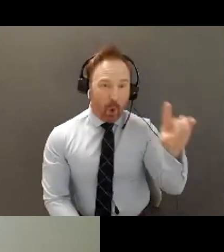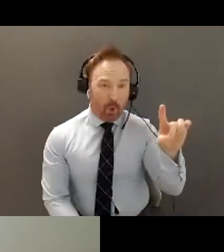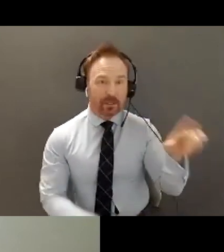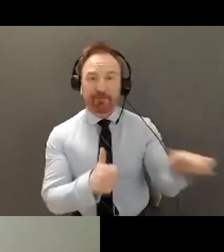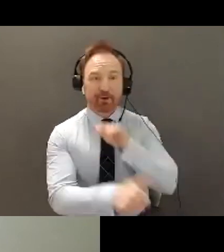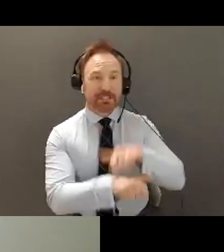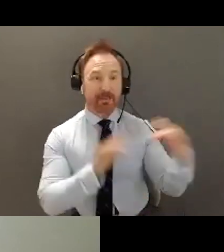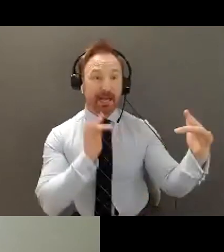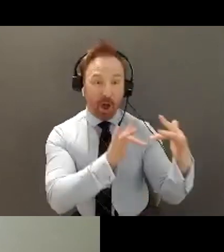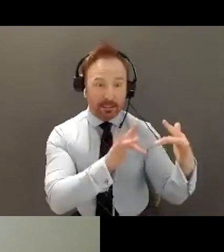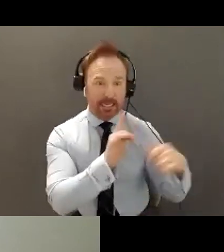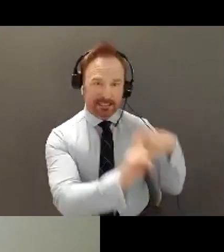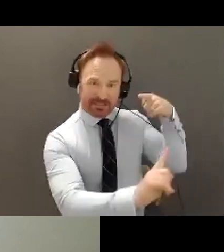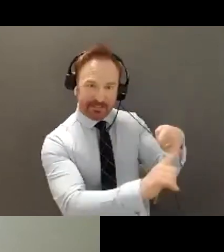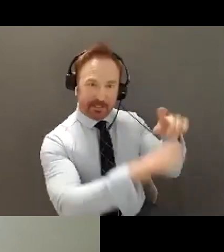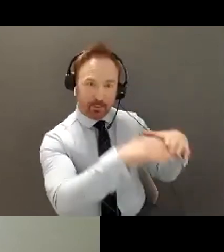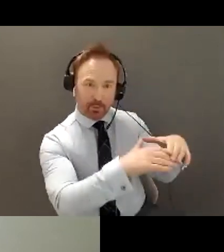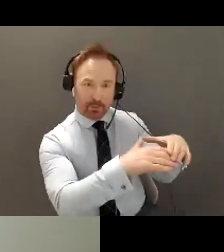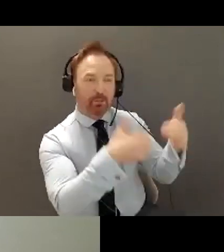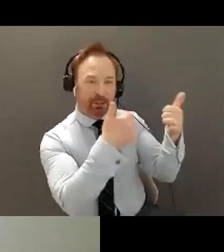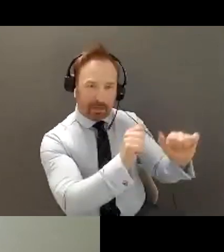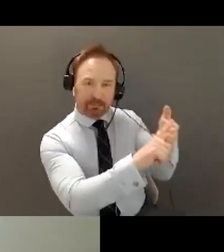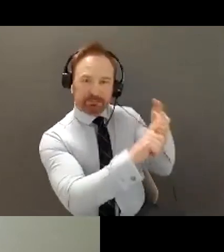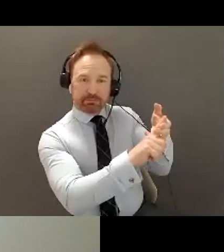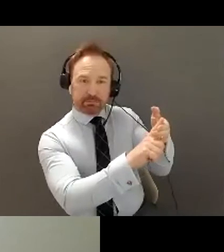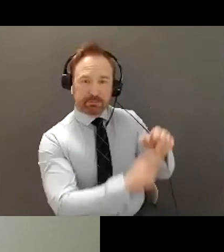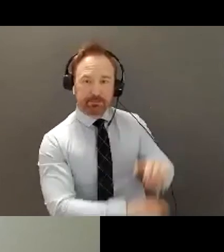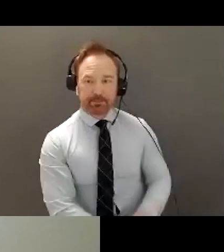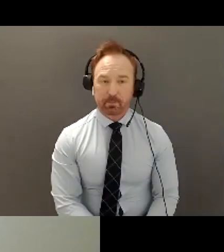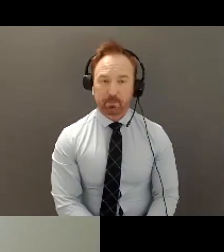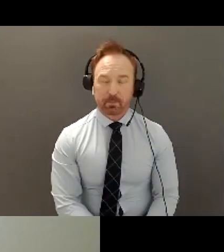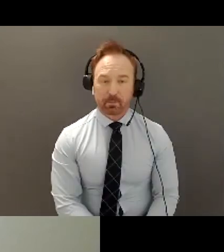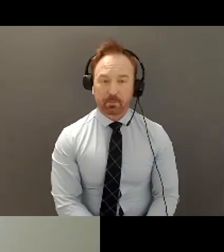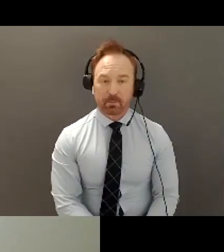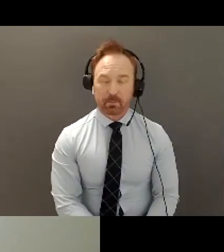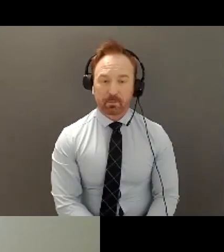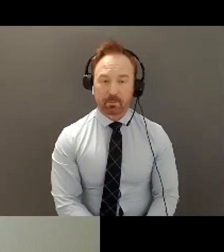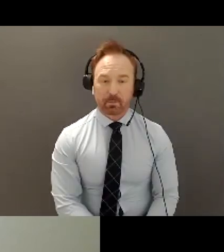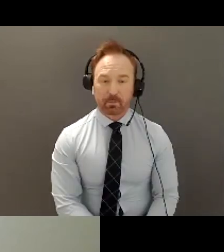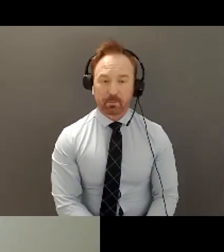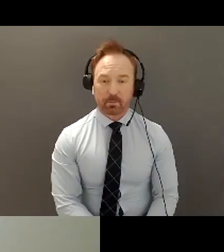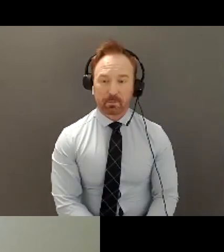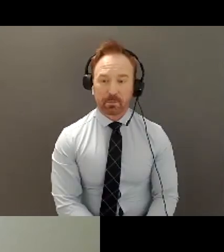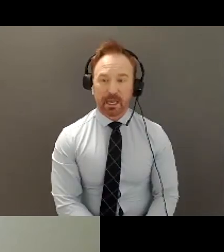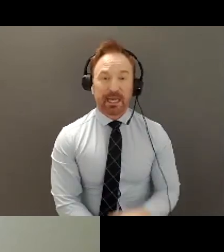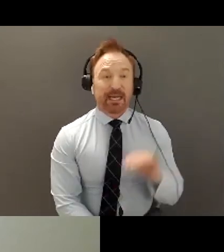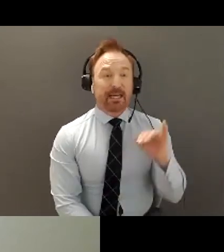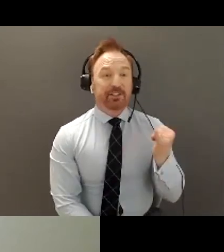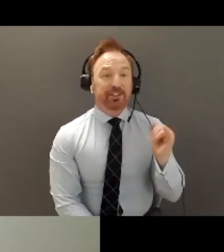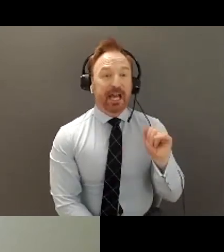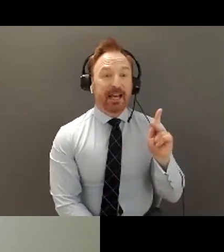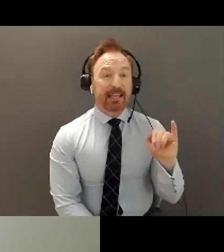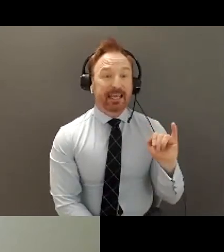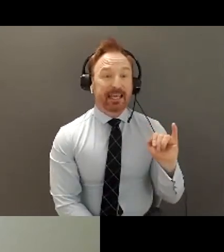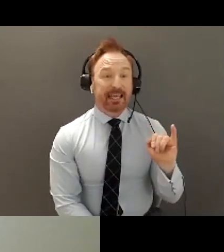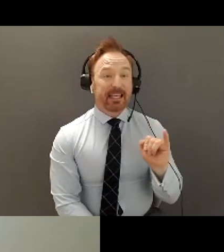trying to get their attention. No problem, Jackie. And Jackie, after